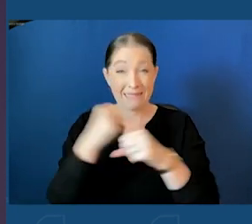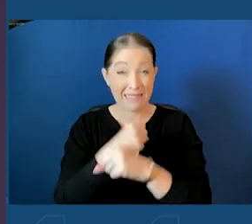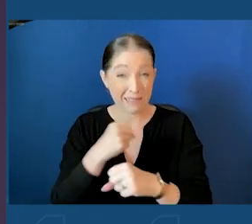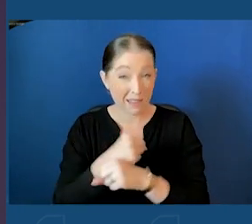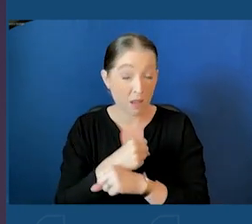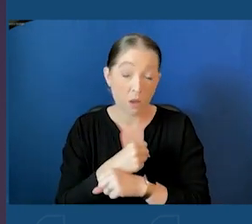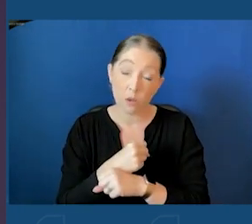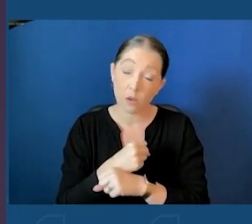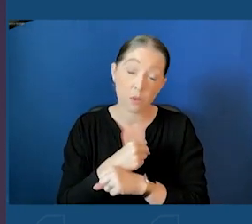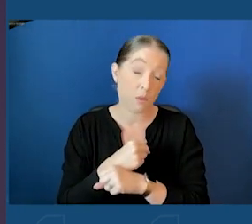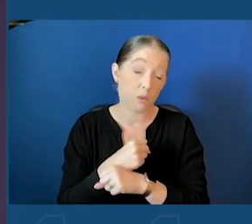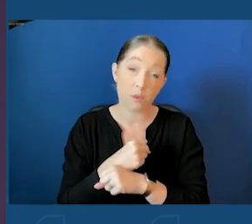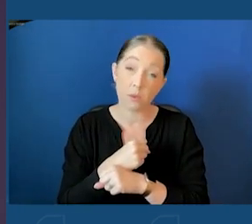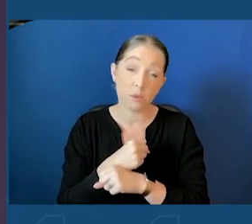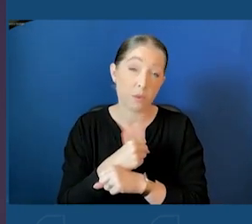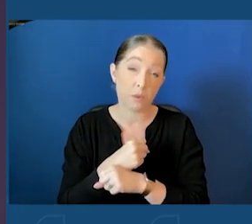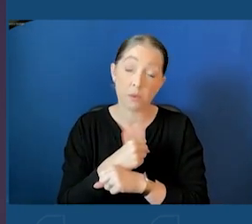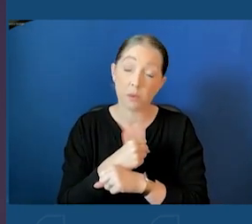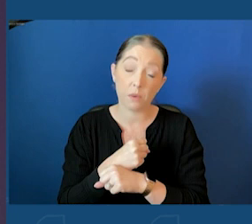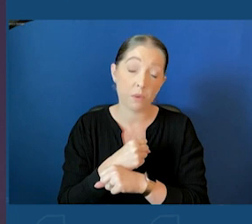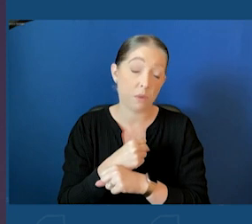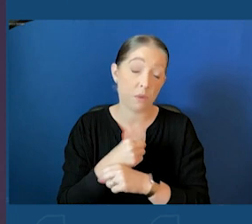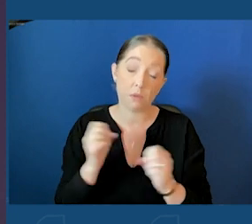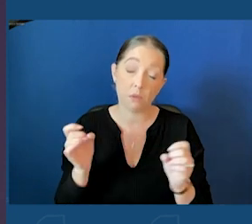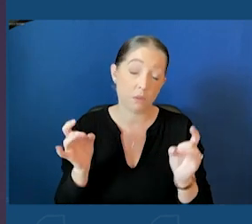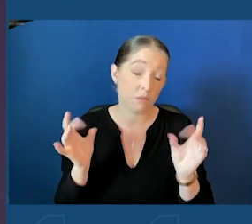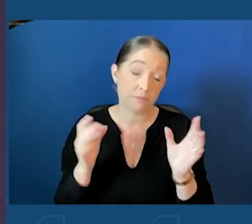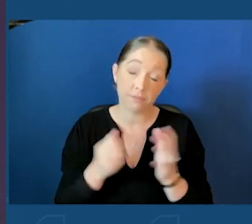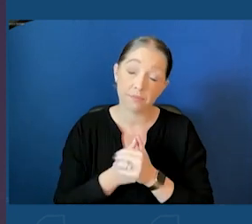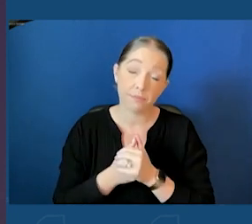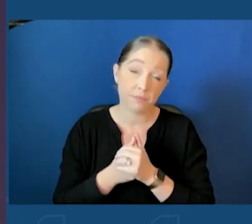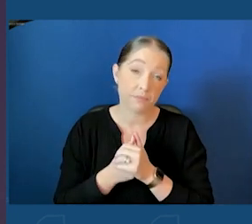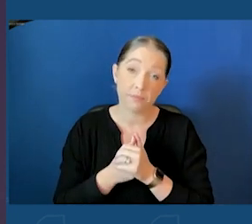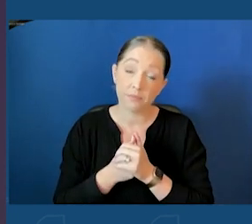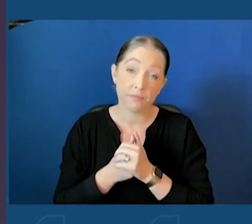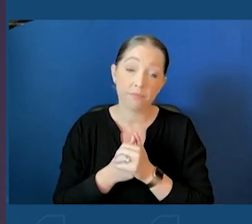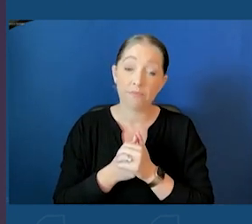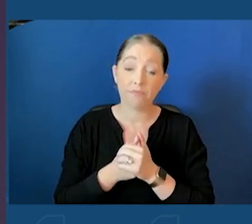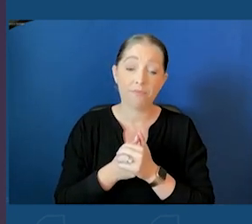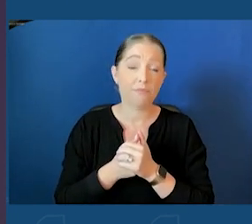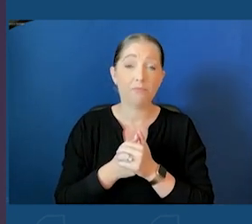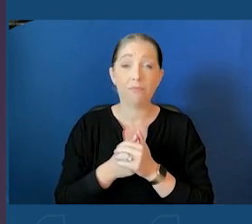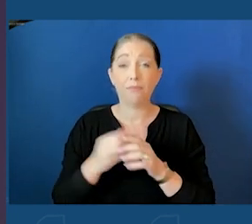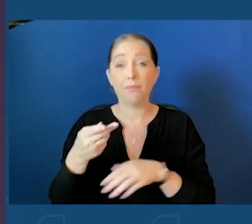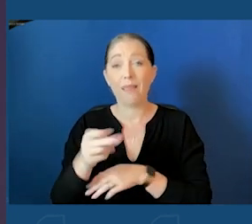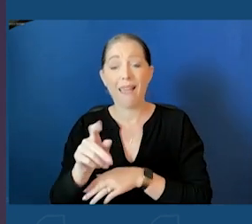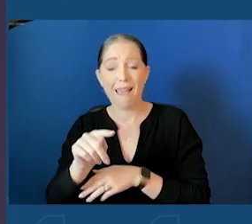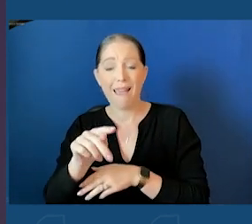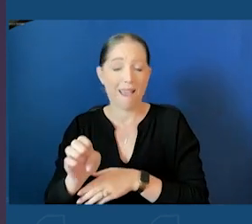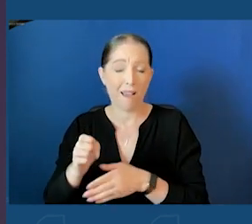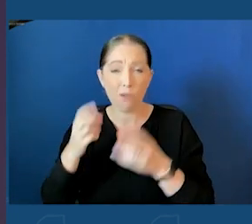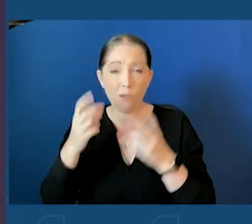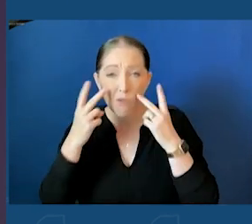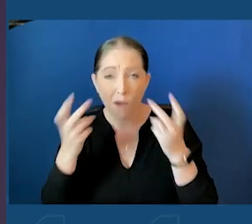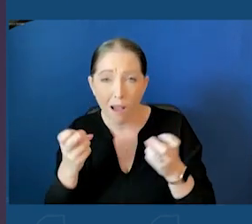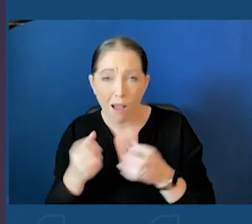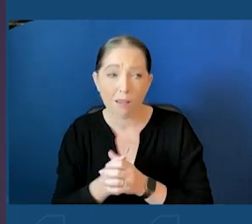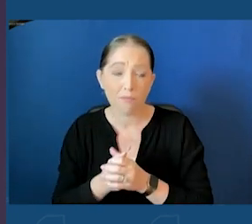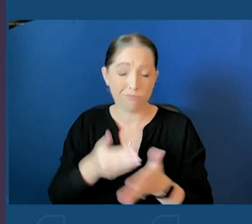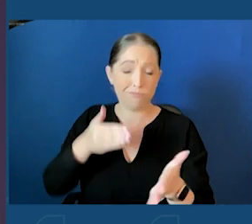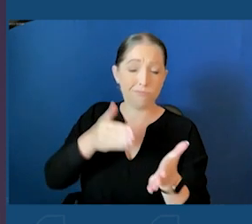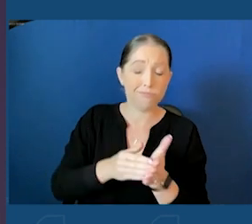are deeply, deeply troubling of the incidents of hate crimes, bias crimes that are happening on